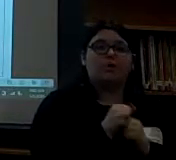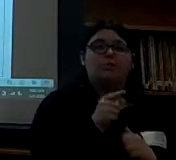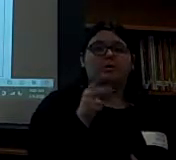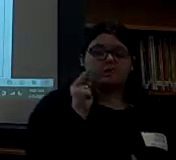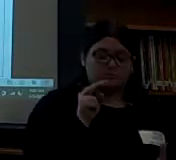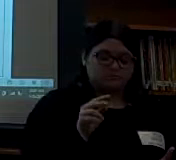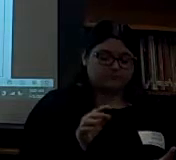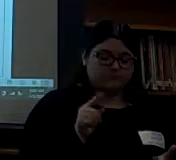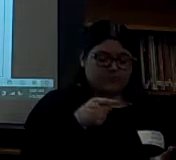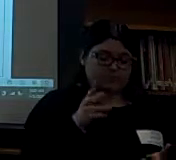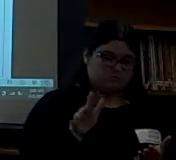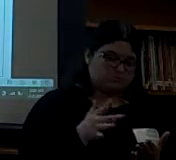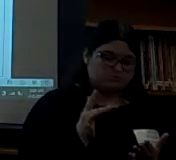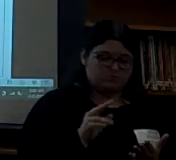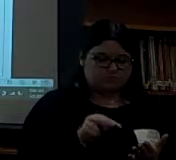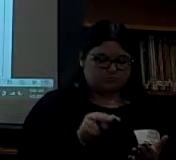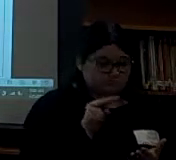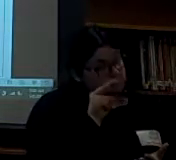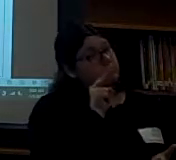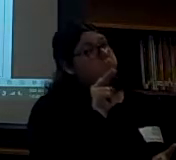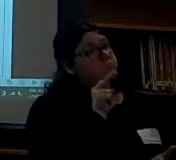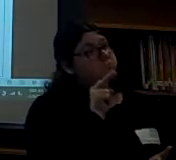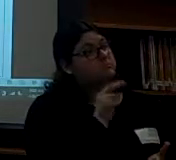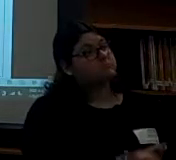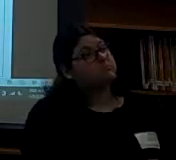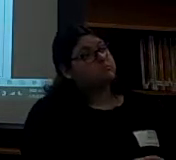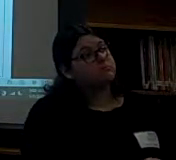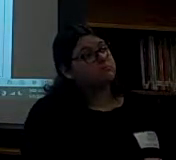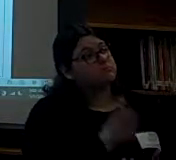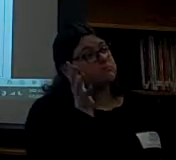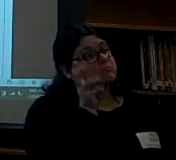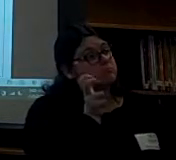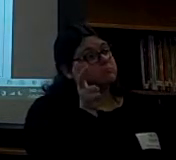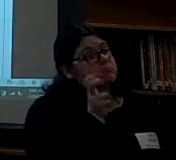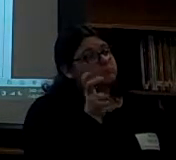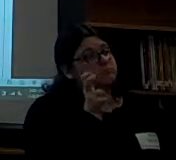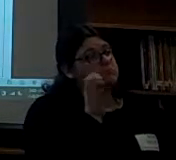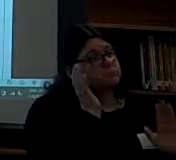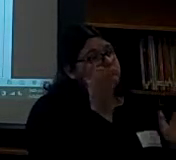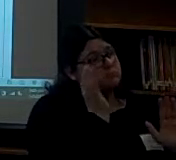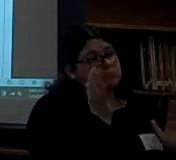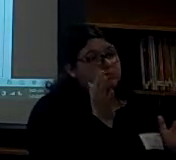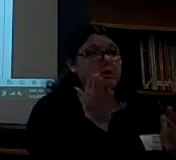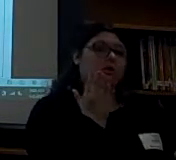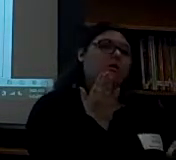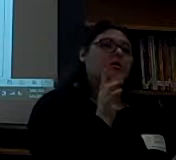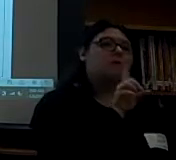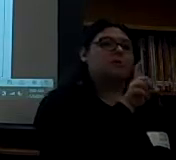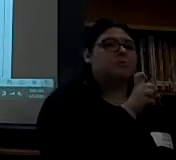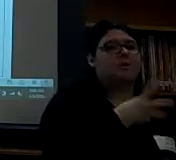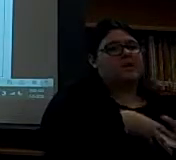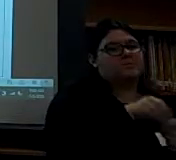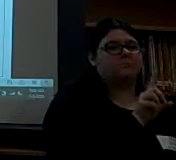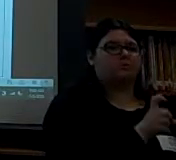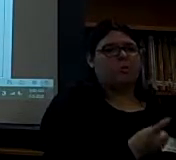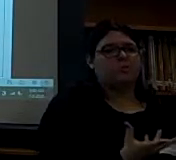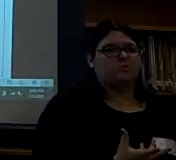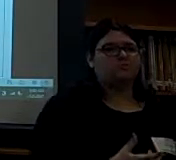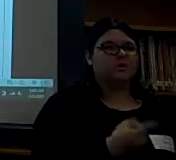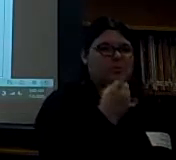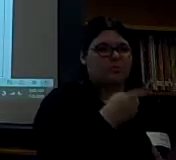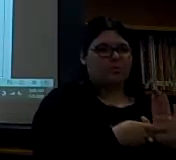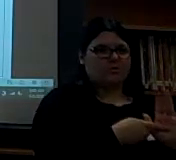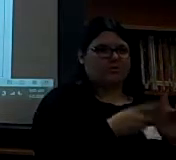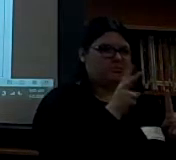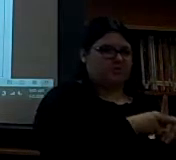or a book they read or something you don't care about. Look up from what you're doing and really pay attention. Maybe ask an extra question about it. That's one